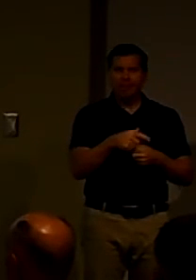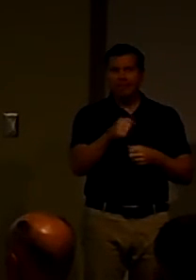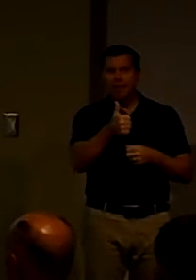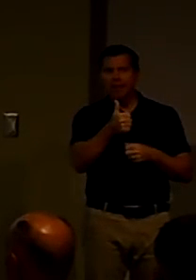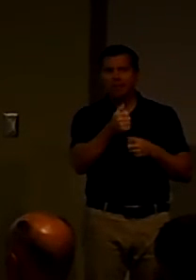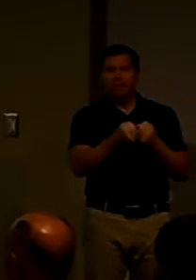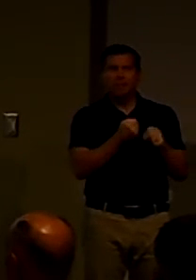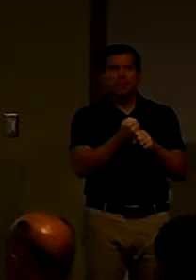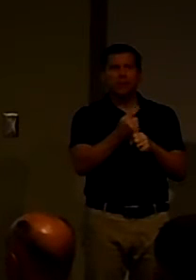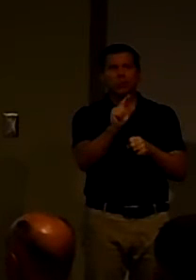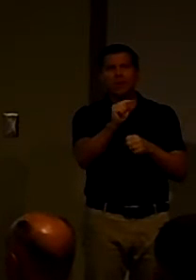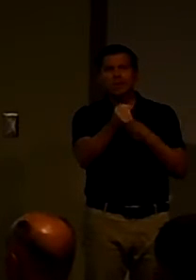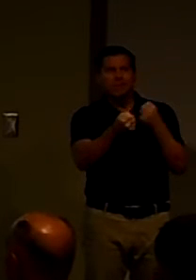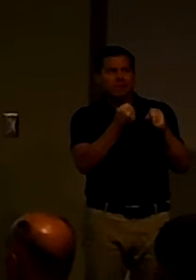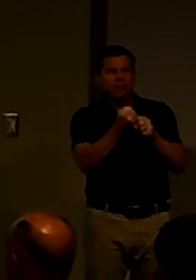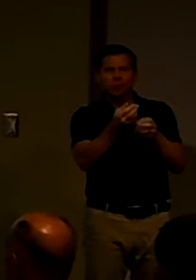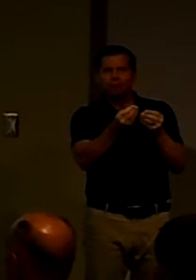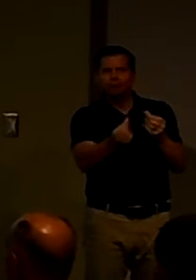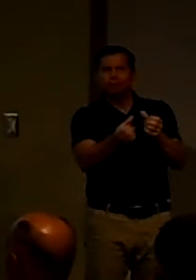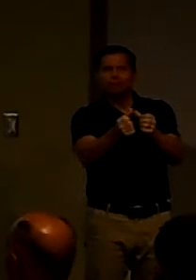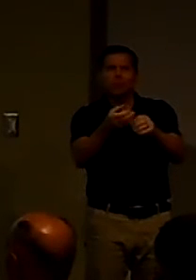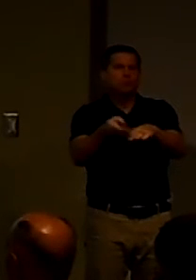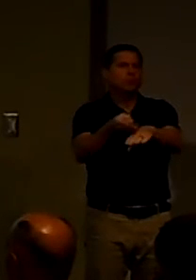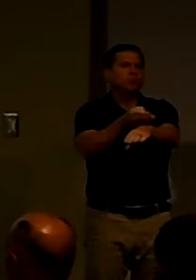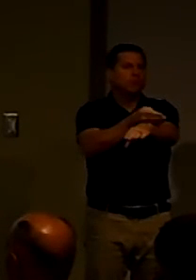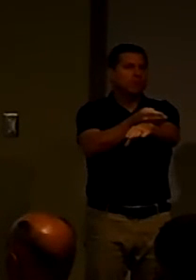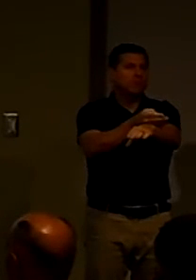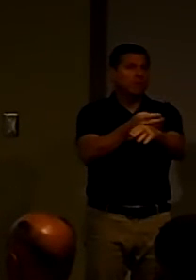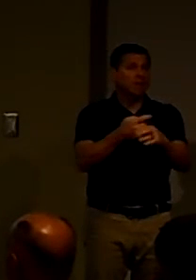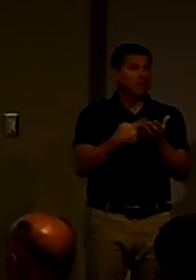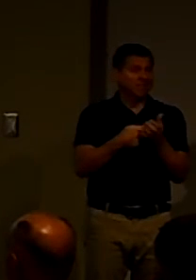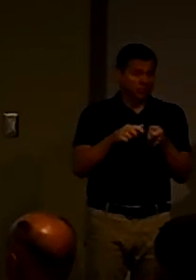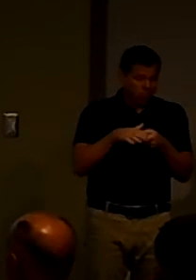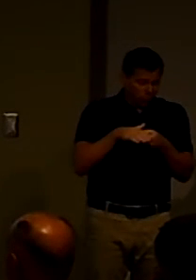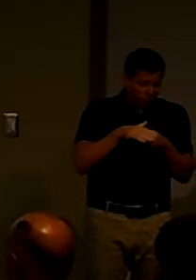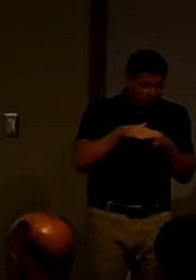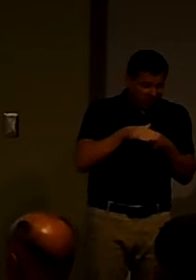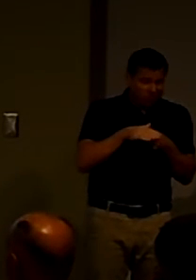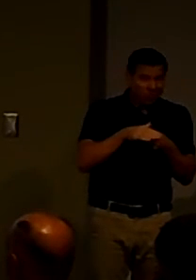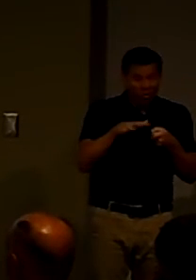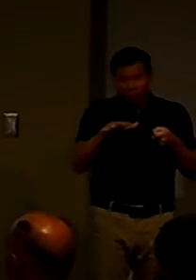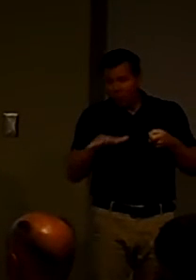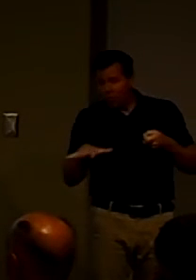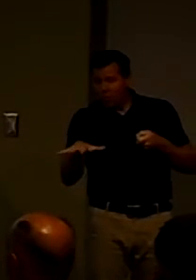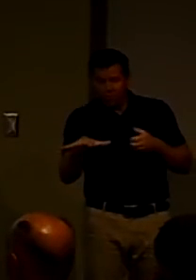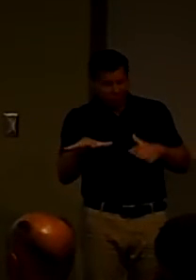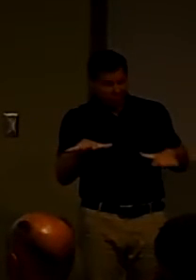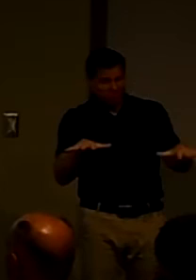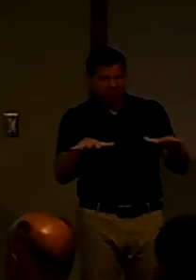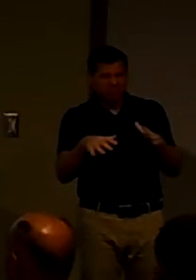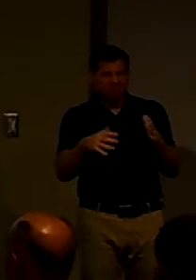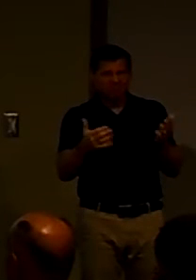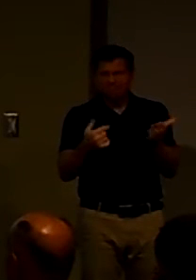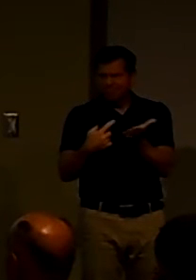decades. I talked about on a regional basis. I talked about on a local basis. How important it is to